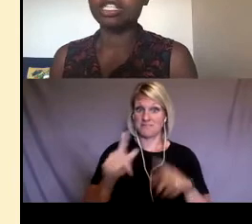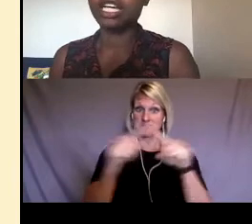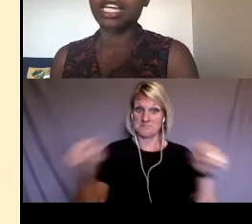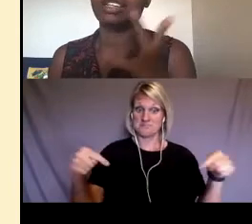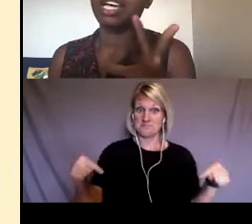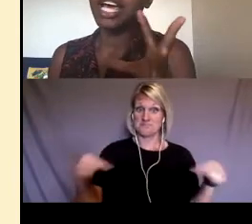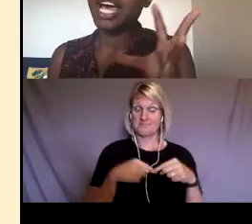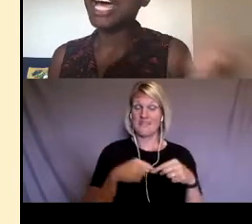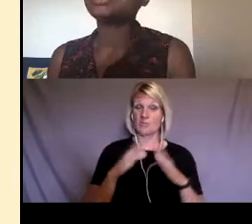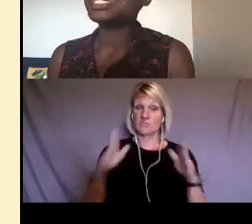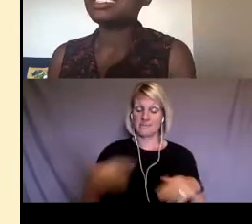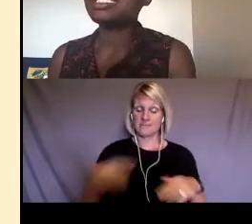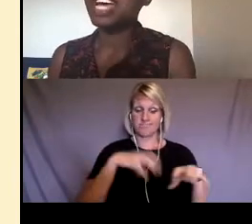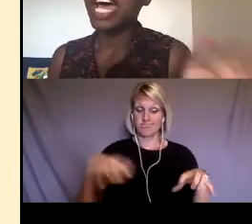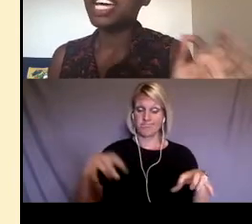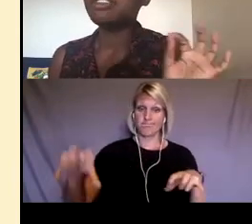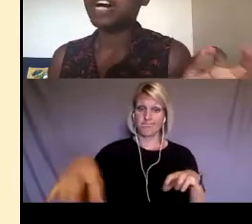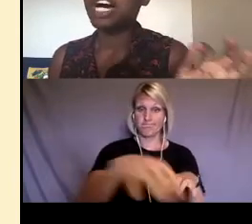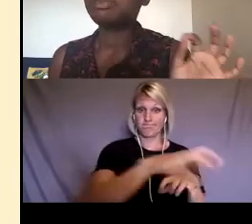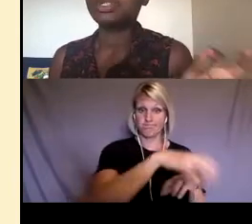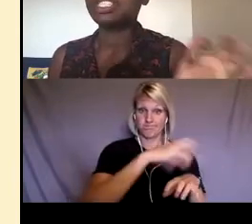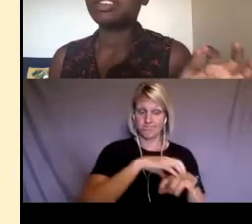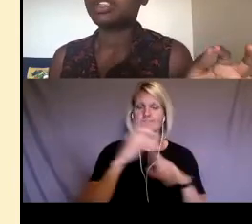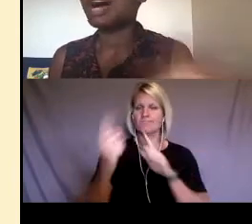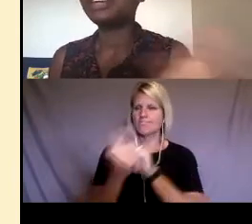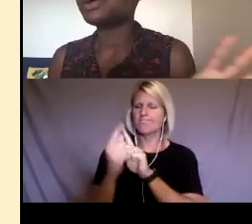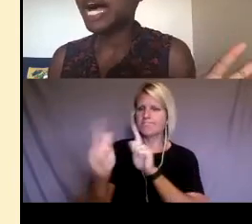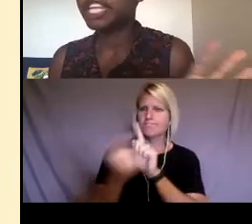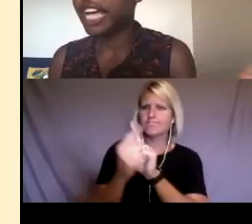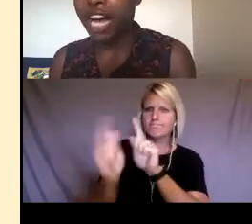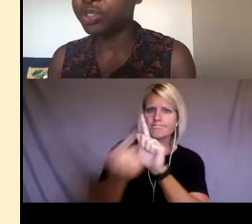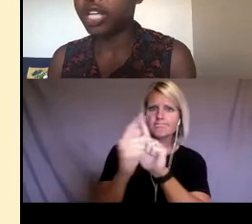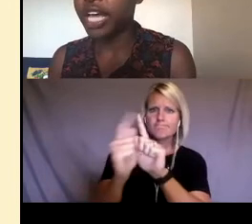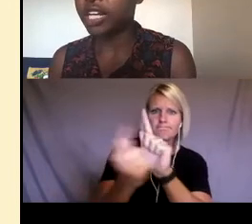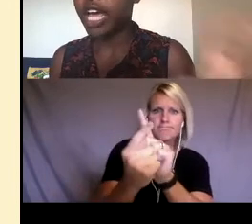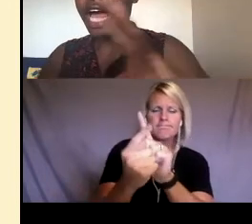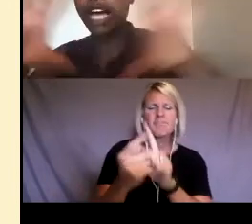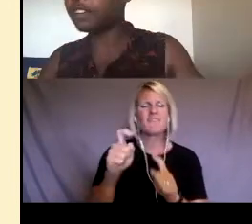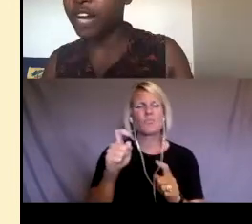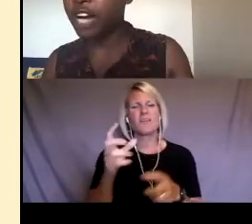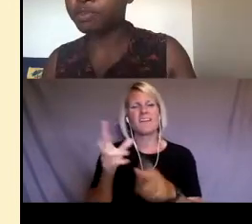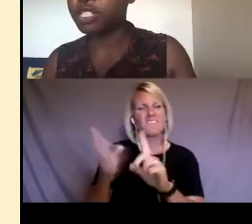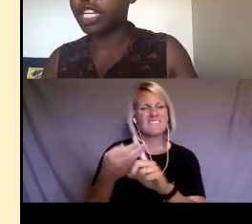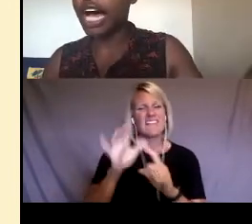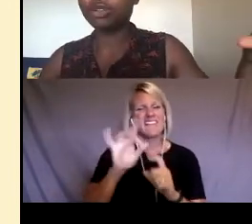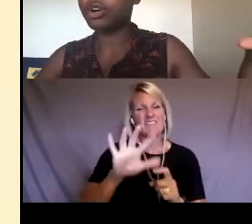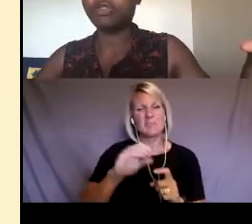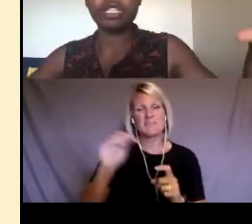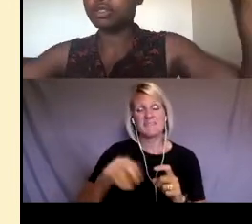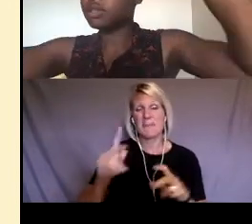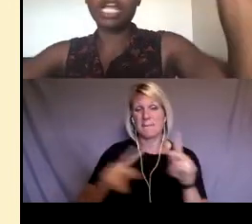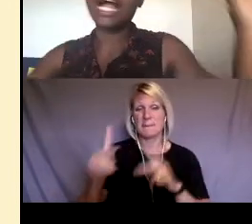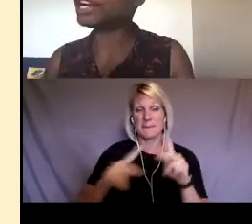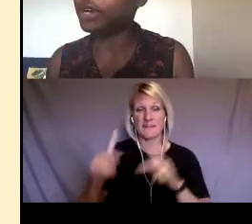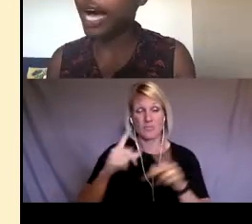neighbors and get at least 85% of them. I don't know how they calculate 85%. I don't know if